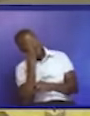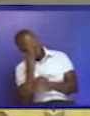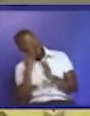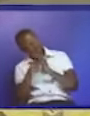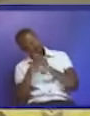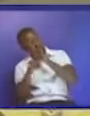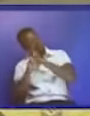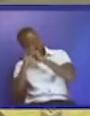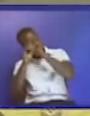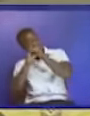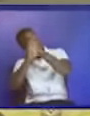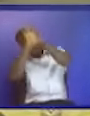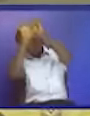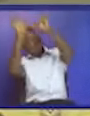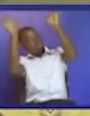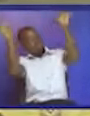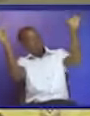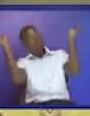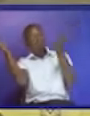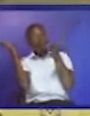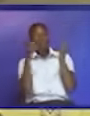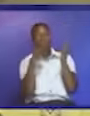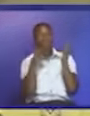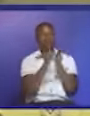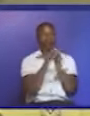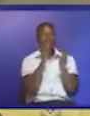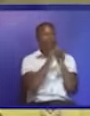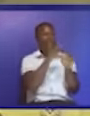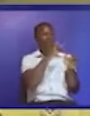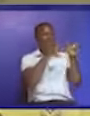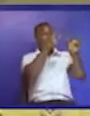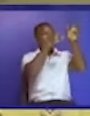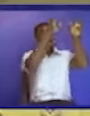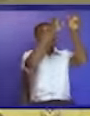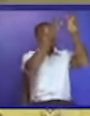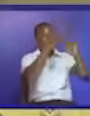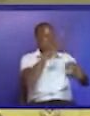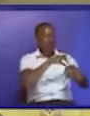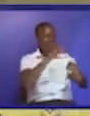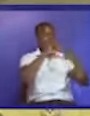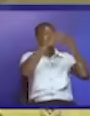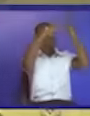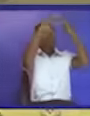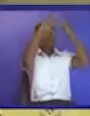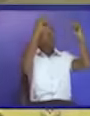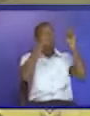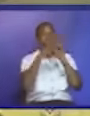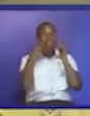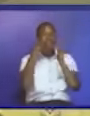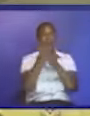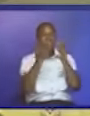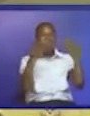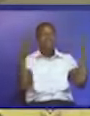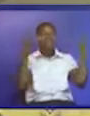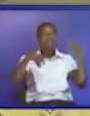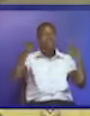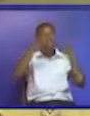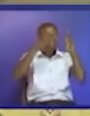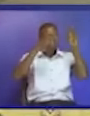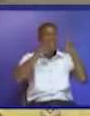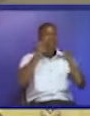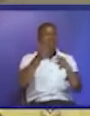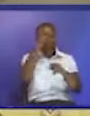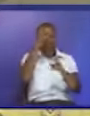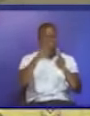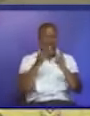He saw a ladder that connected the earth to the heavens, and he saw supernatural things but could not make meaning out of it. He got